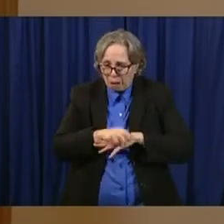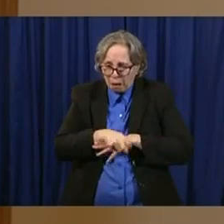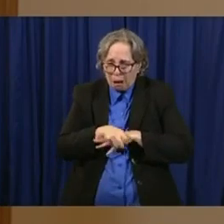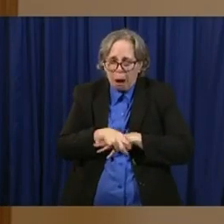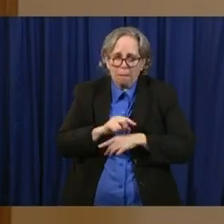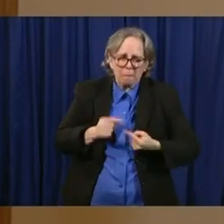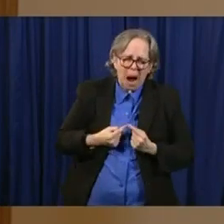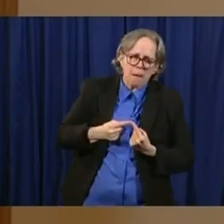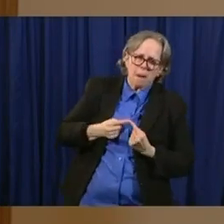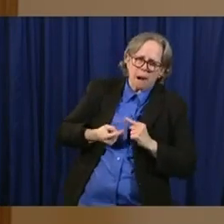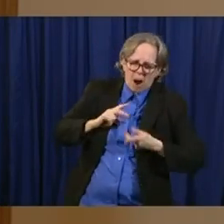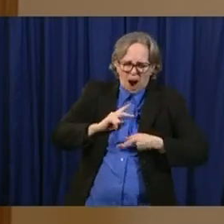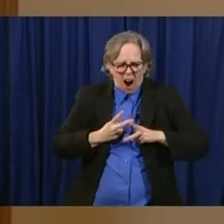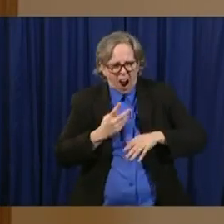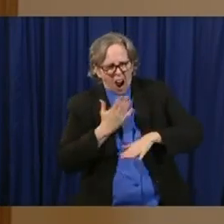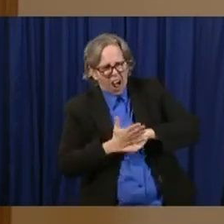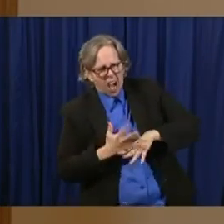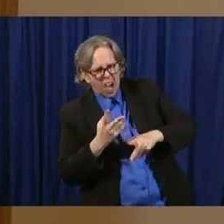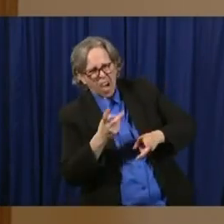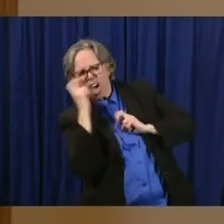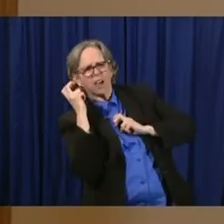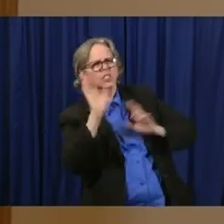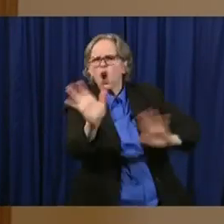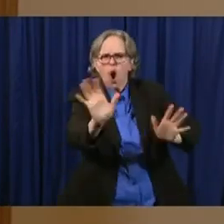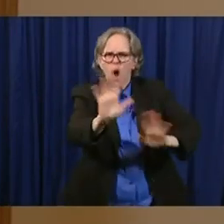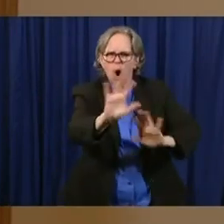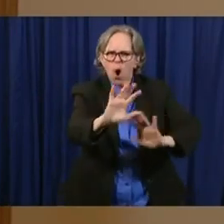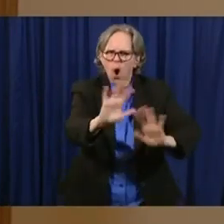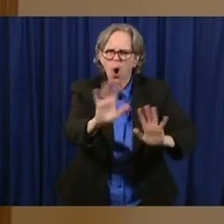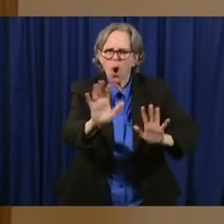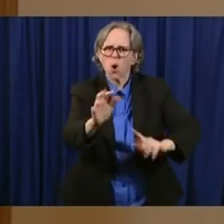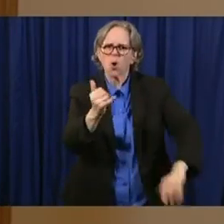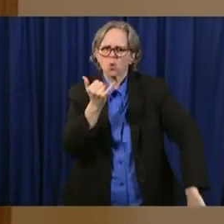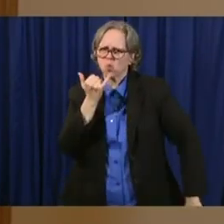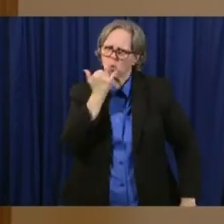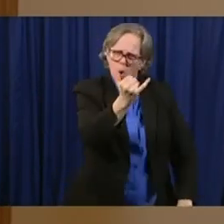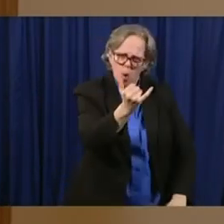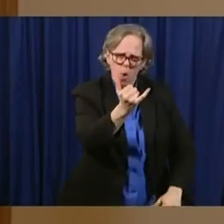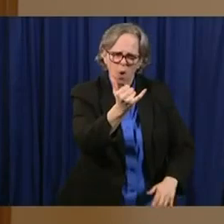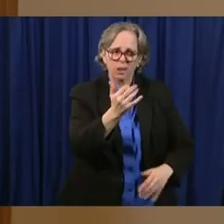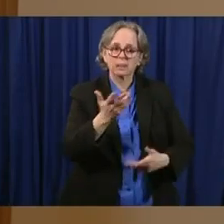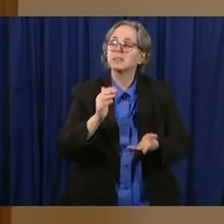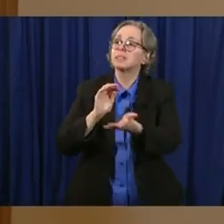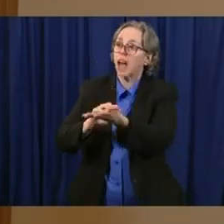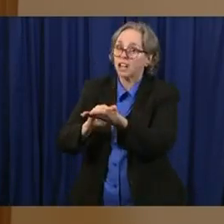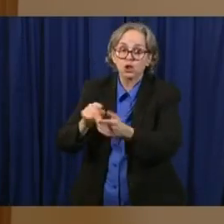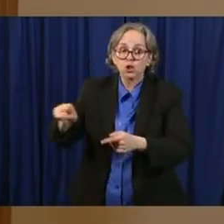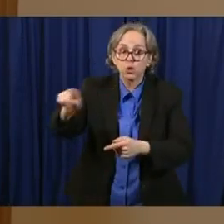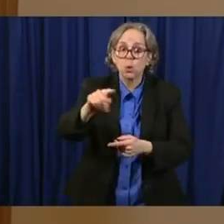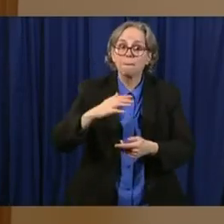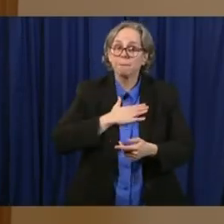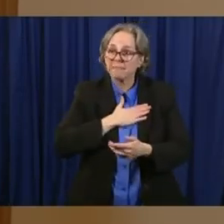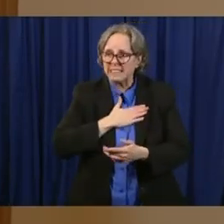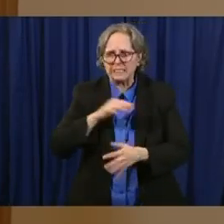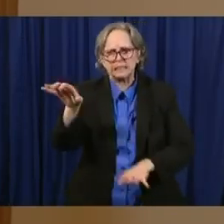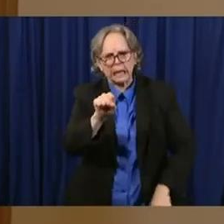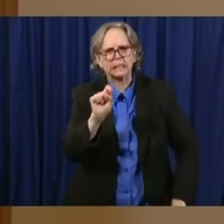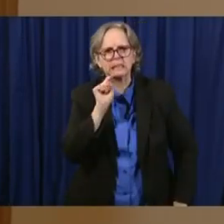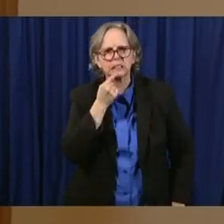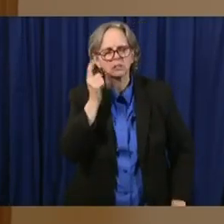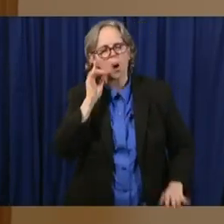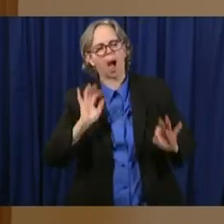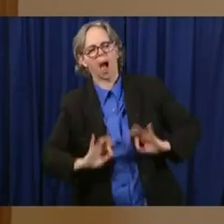accept that diagnosis. So please take this seriously, doctors. If it's worsening, this is the difference. On an easy case,